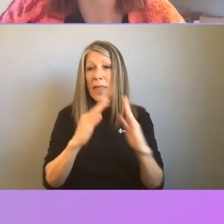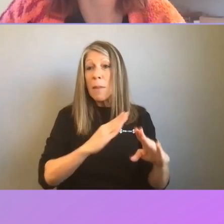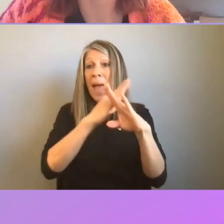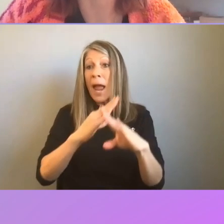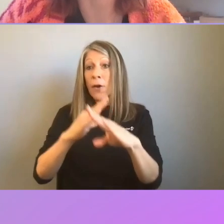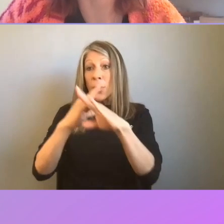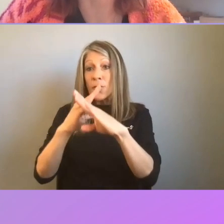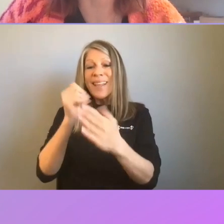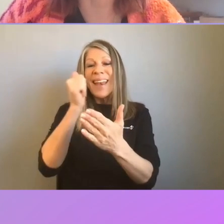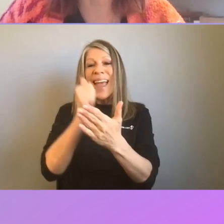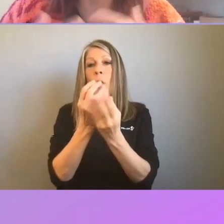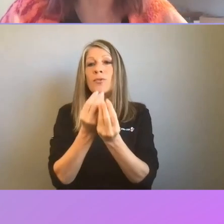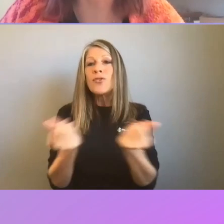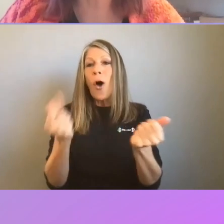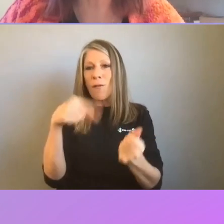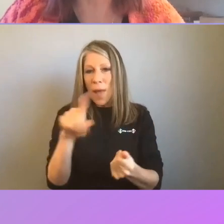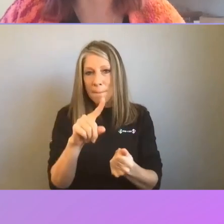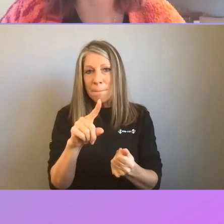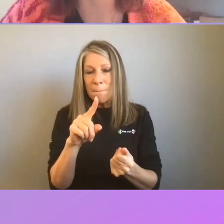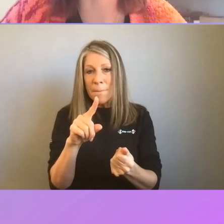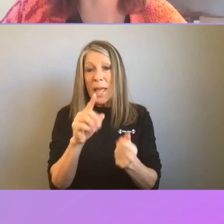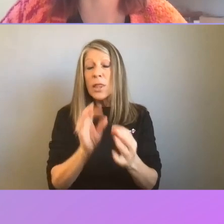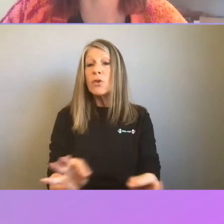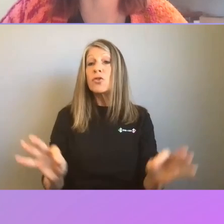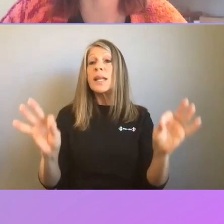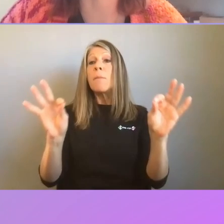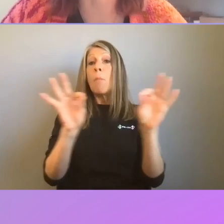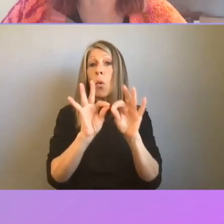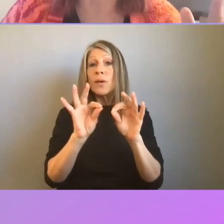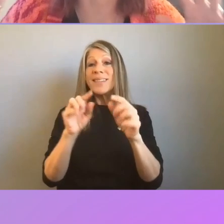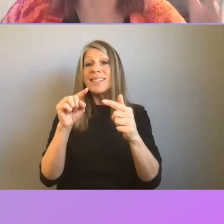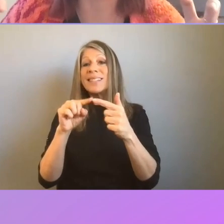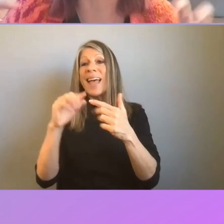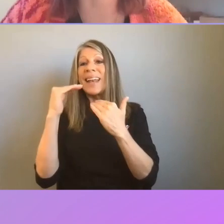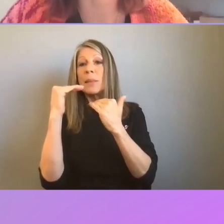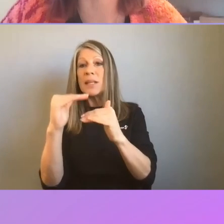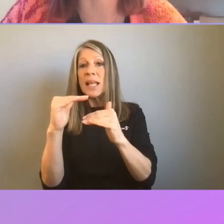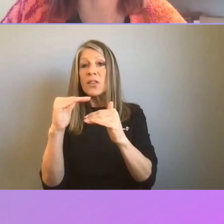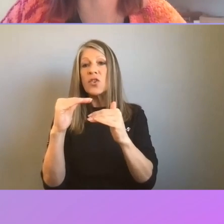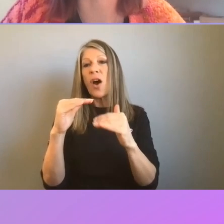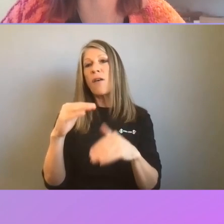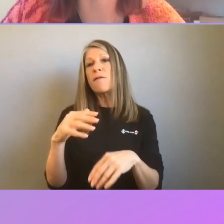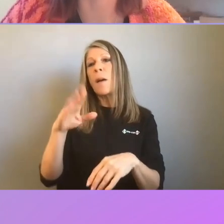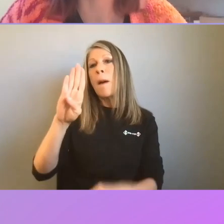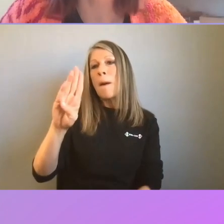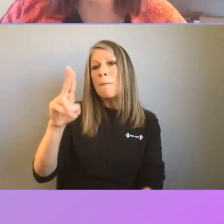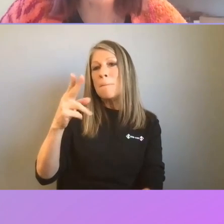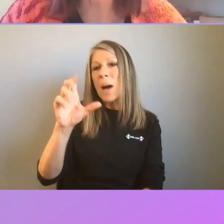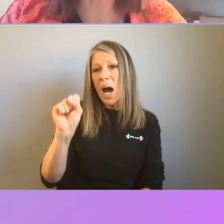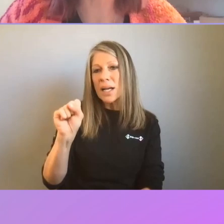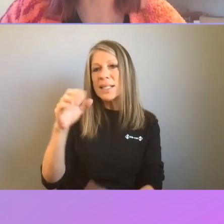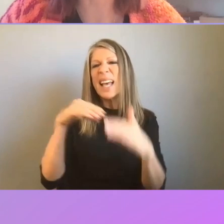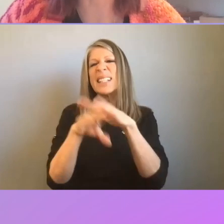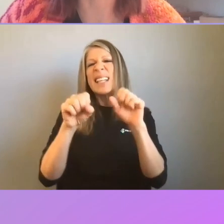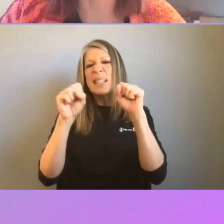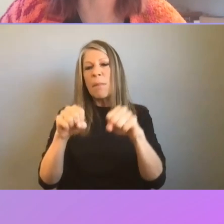help solve them. So there is an importance and a limitation to what we would consider bugs, accessibility bugs. The